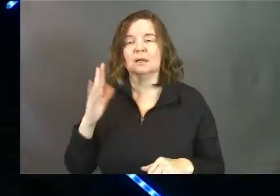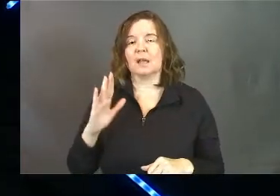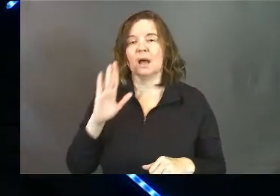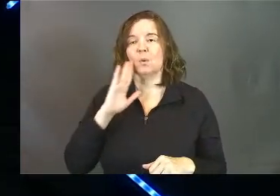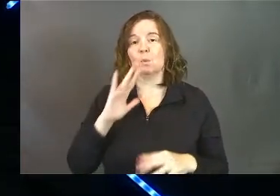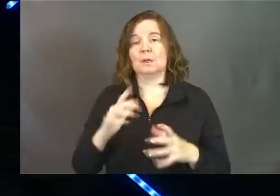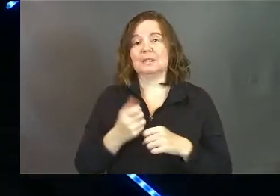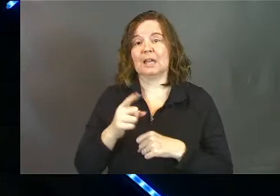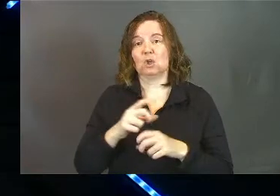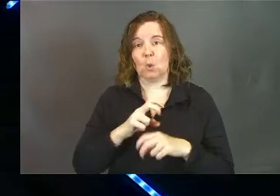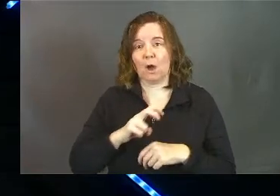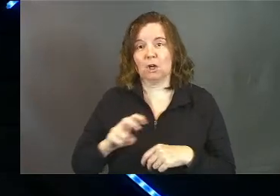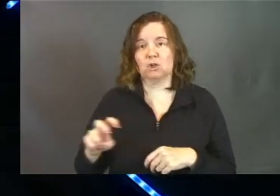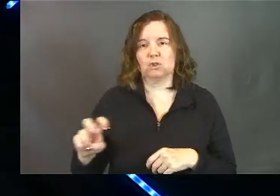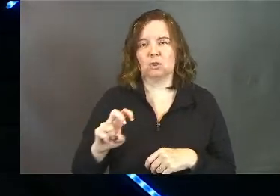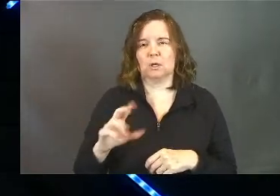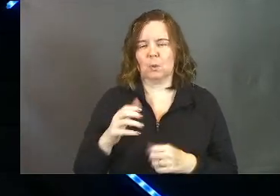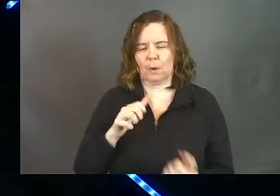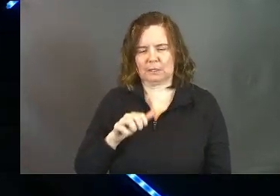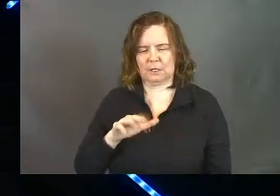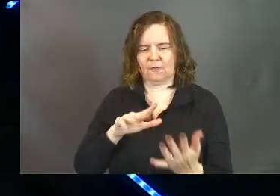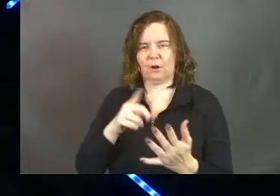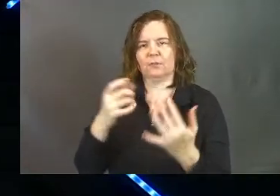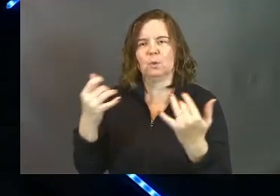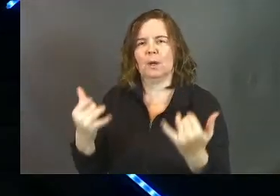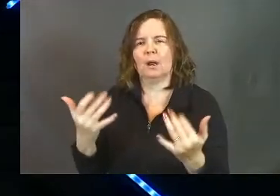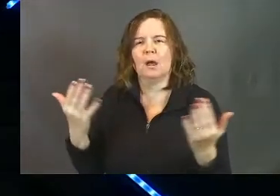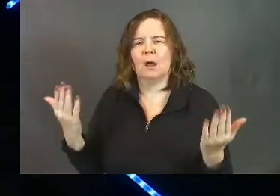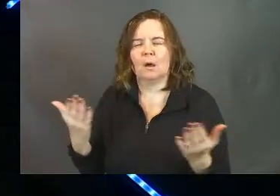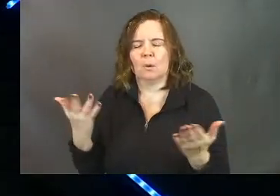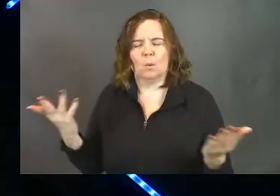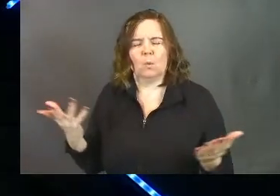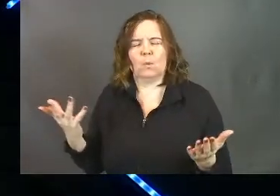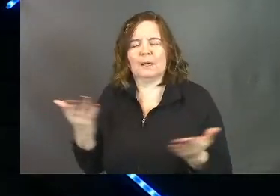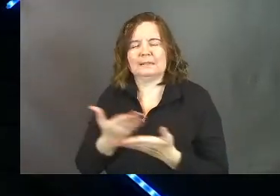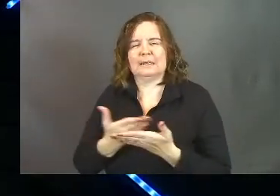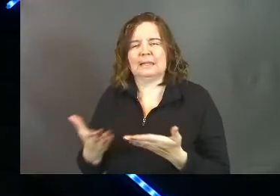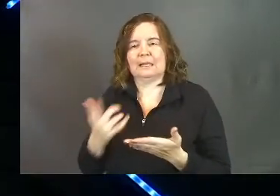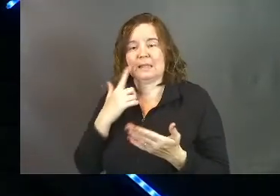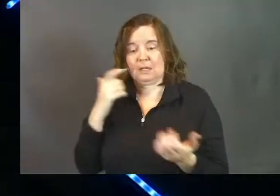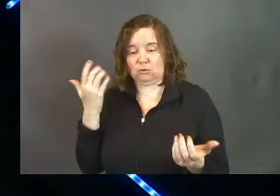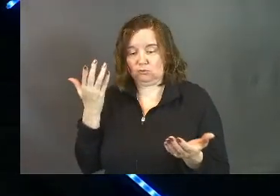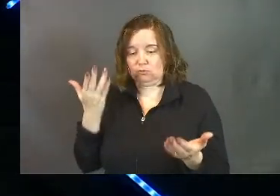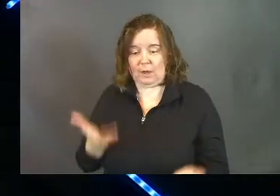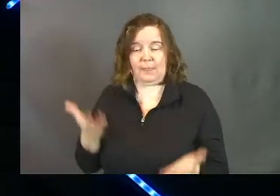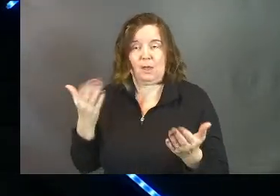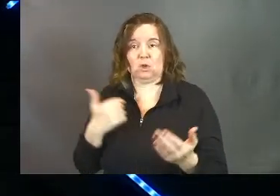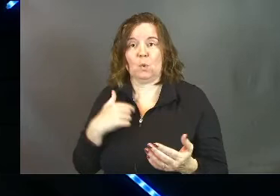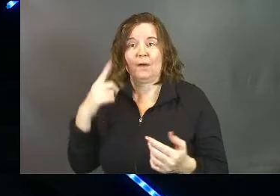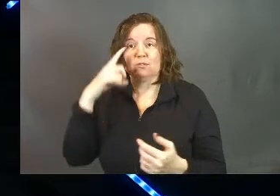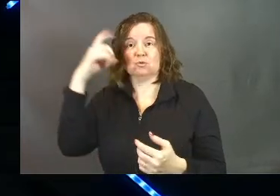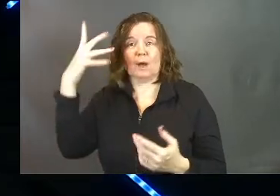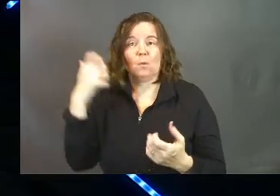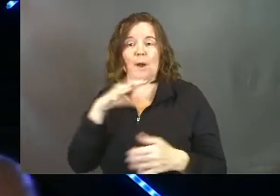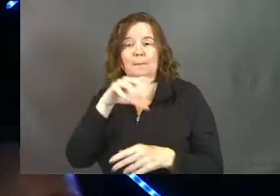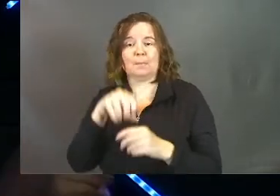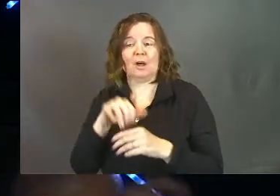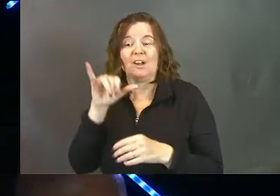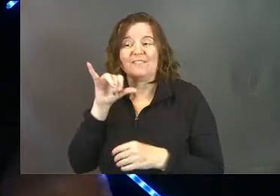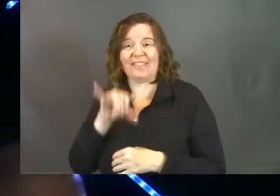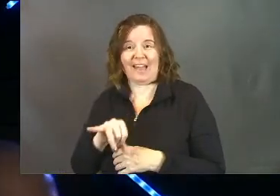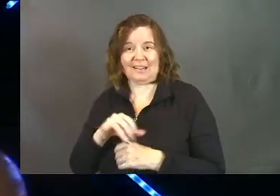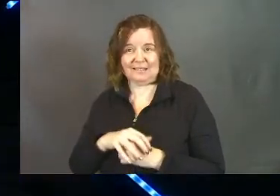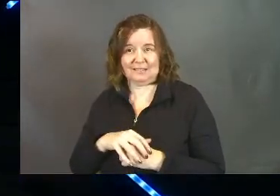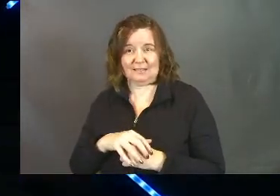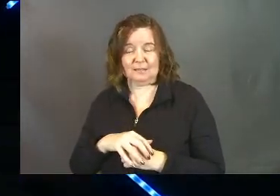going to take you on a journey. What is in front of you right now? What is the thing that's right there? You've got dreams. I want to be a part of